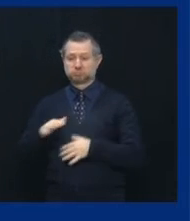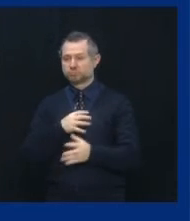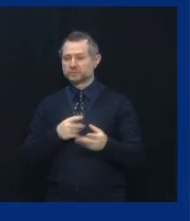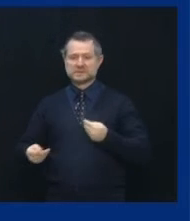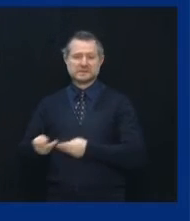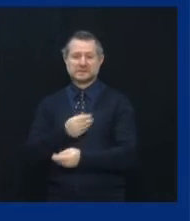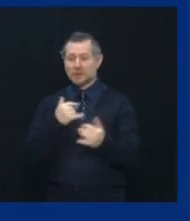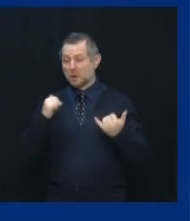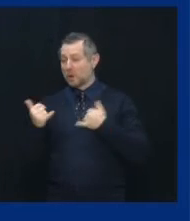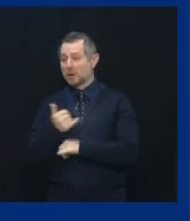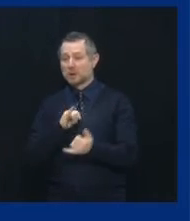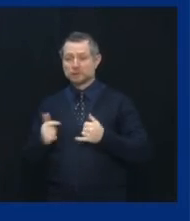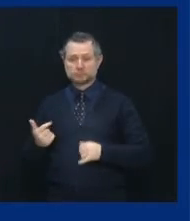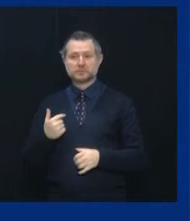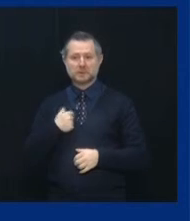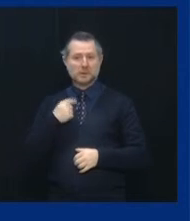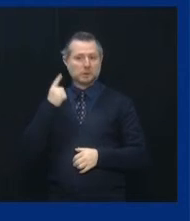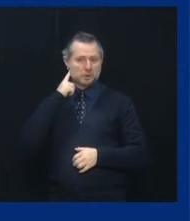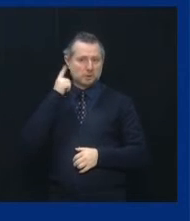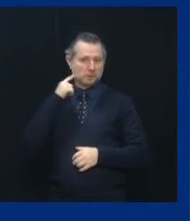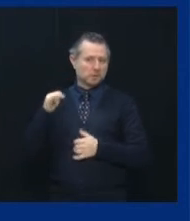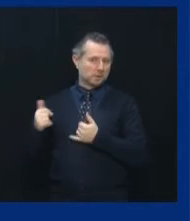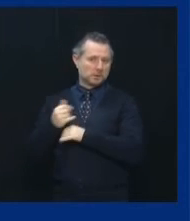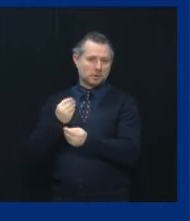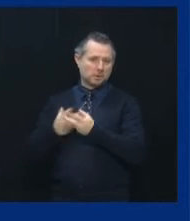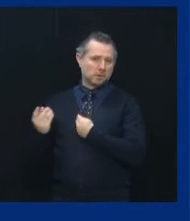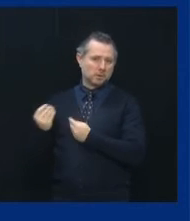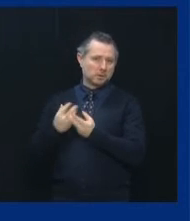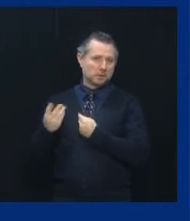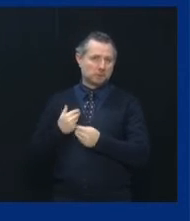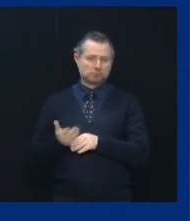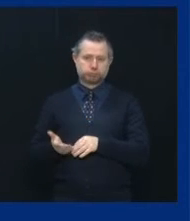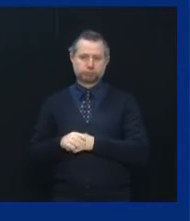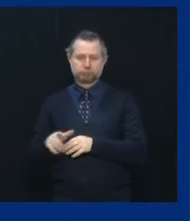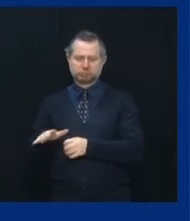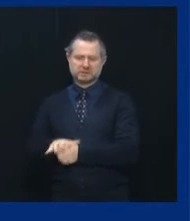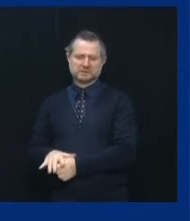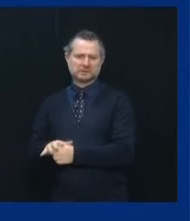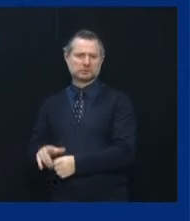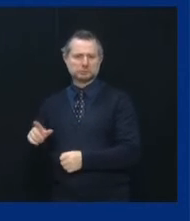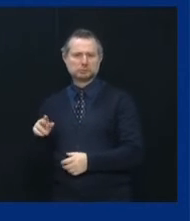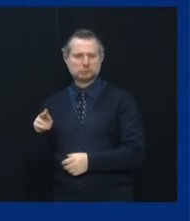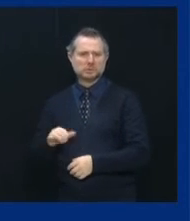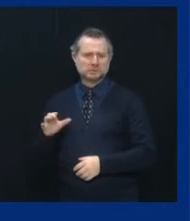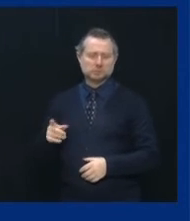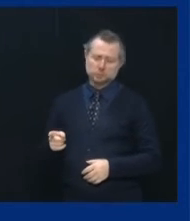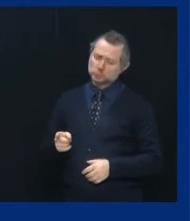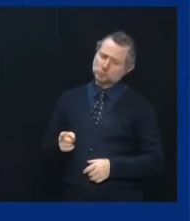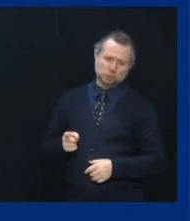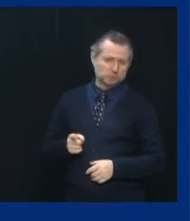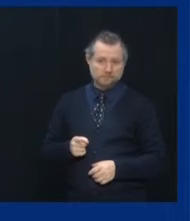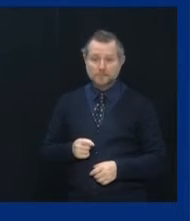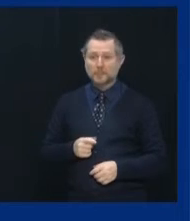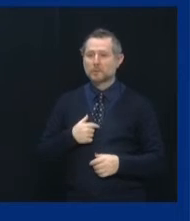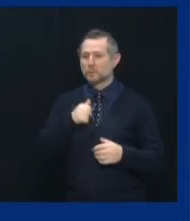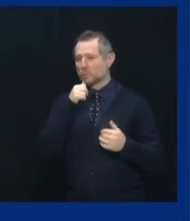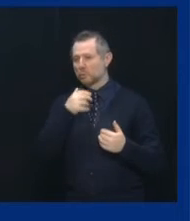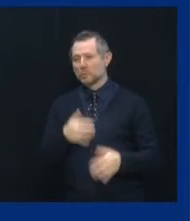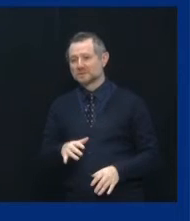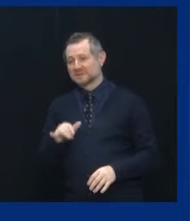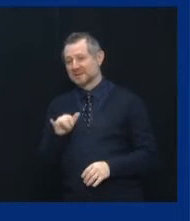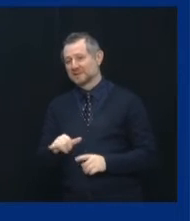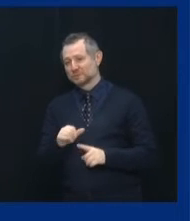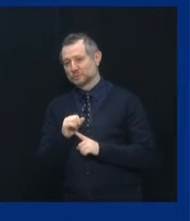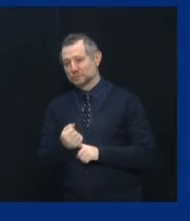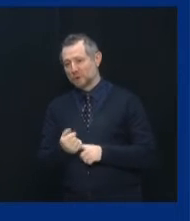long. I know I hear it from people all day long. So this was not the time to make a bad situation worse.